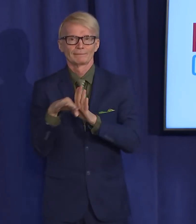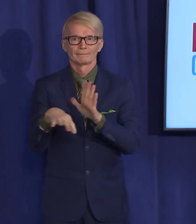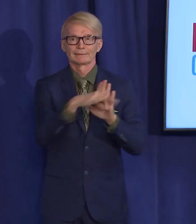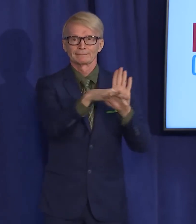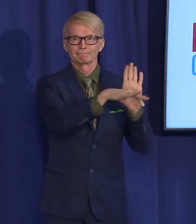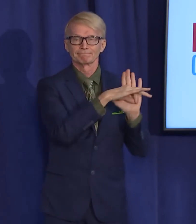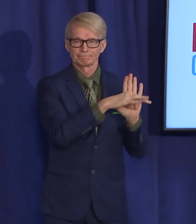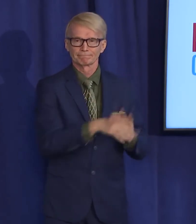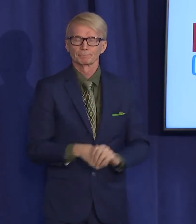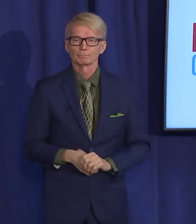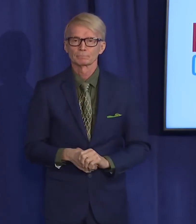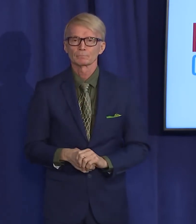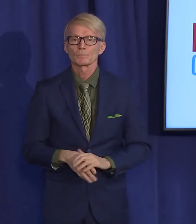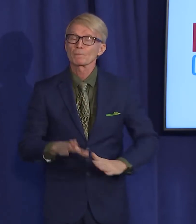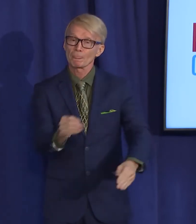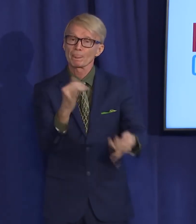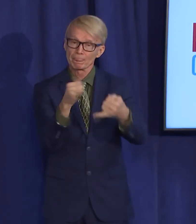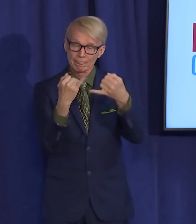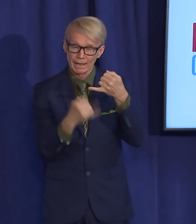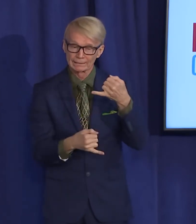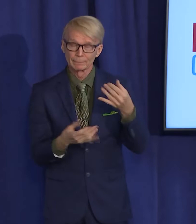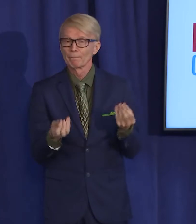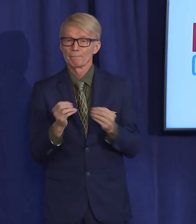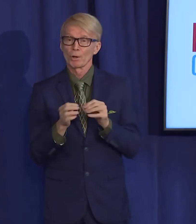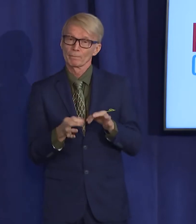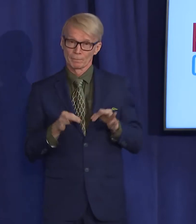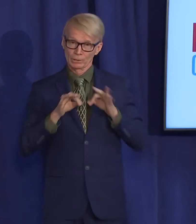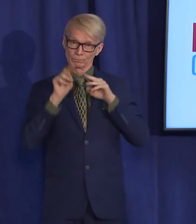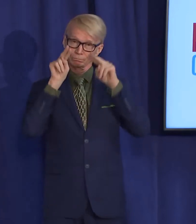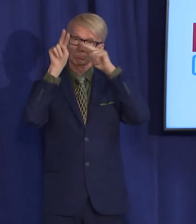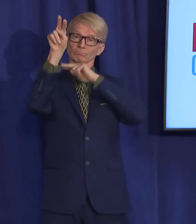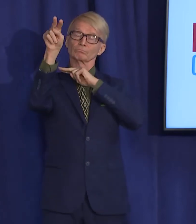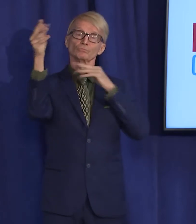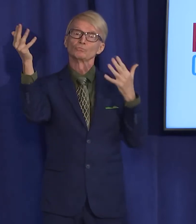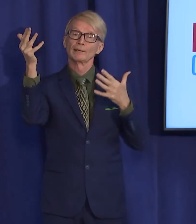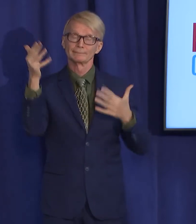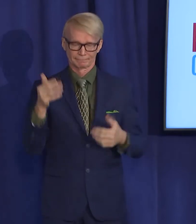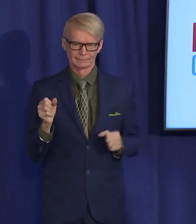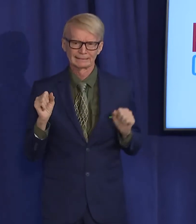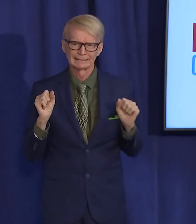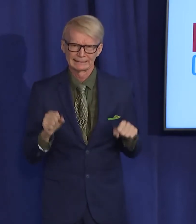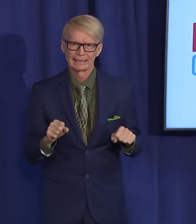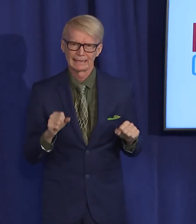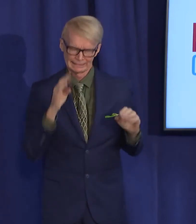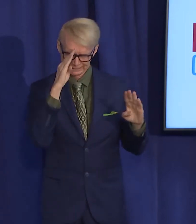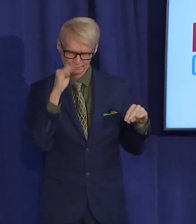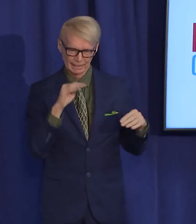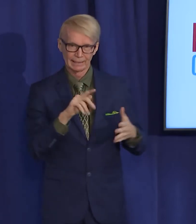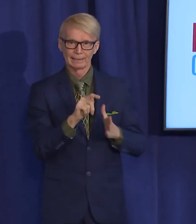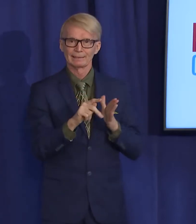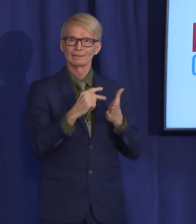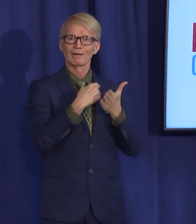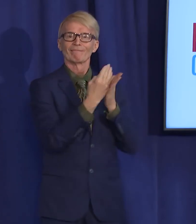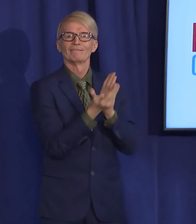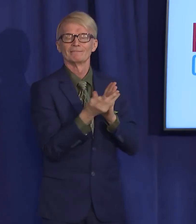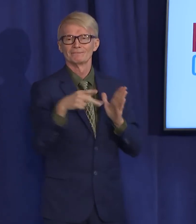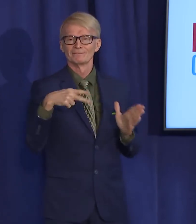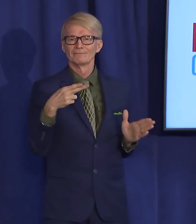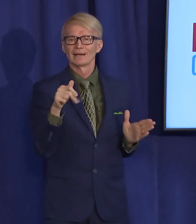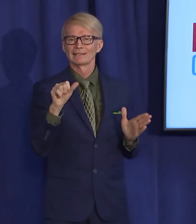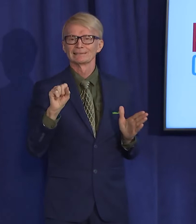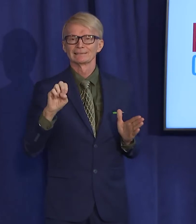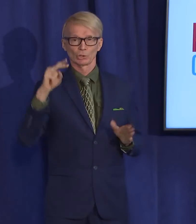thing, as we look ahead beyond that, we had previously projected being able to move to phase 2, which means all